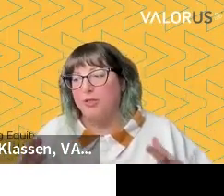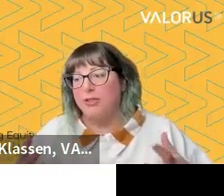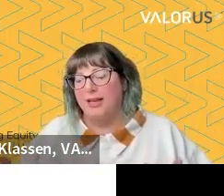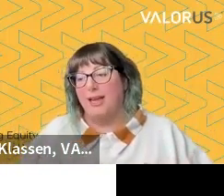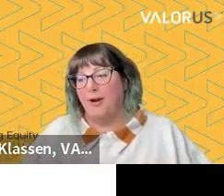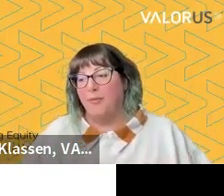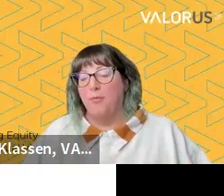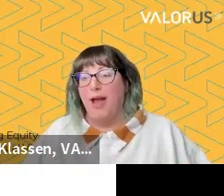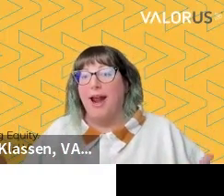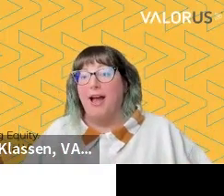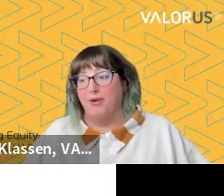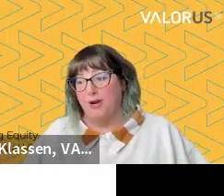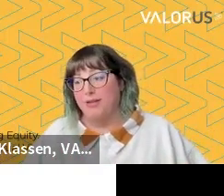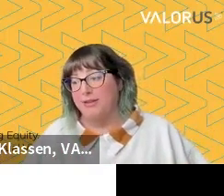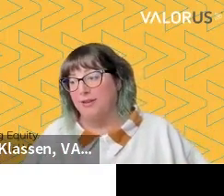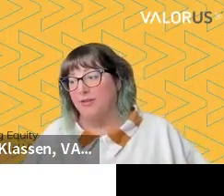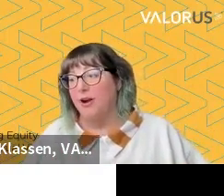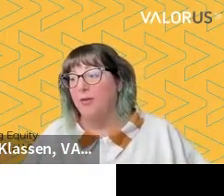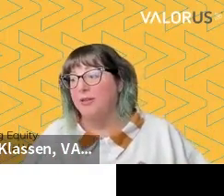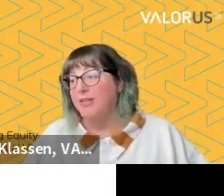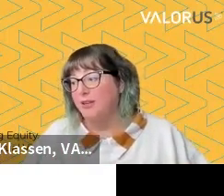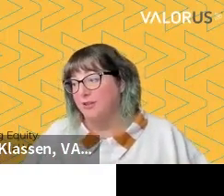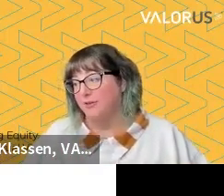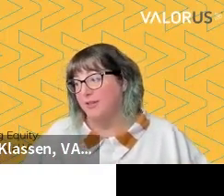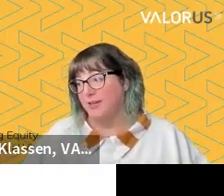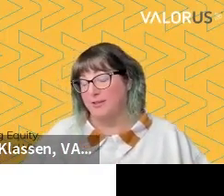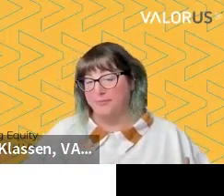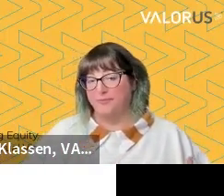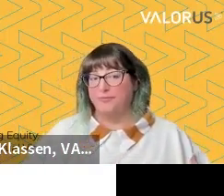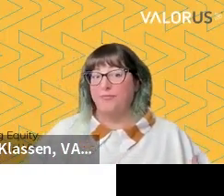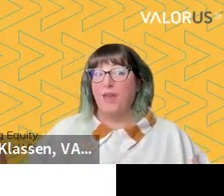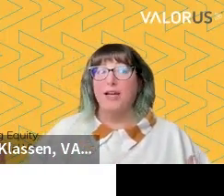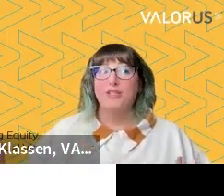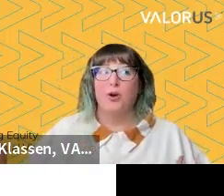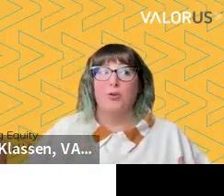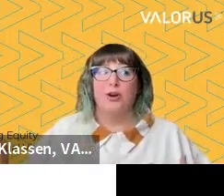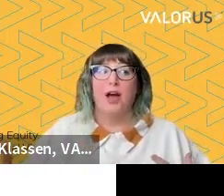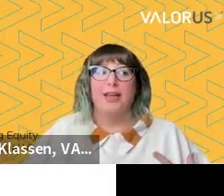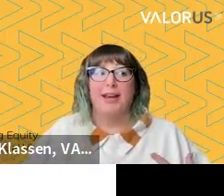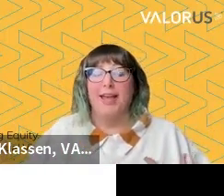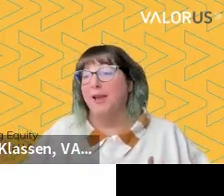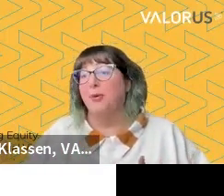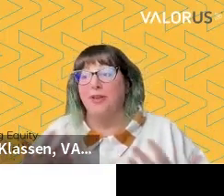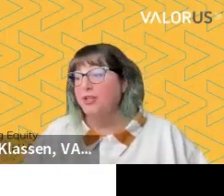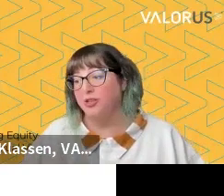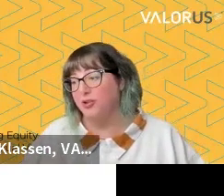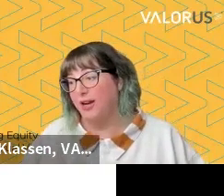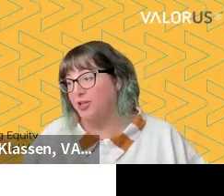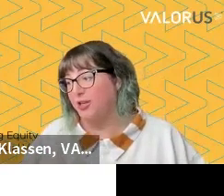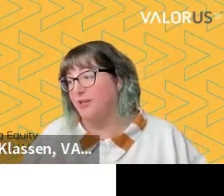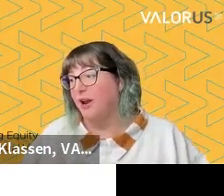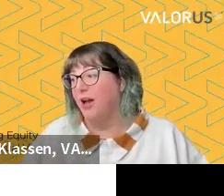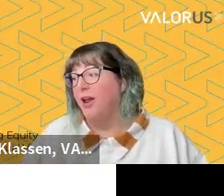who are most likely at higher risk. They're not receiving services, and so they're not getting any